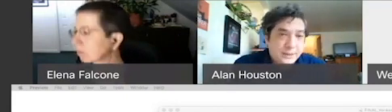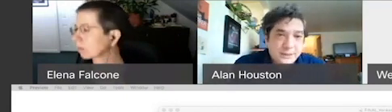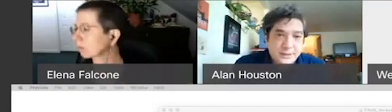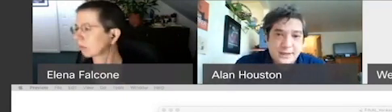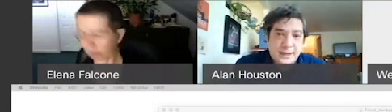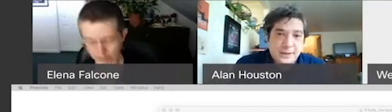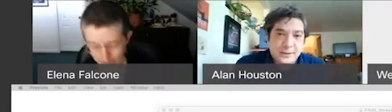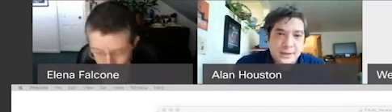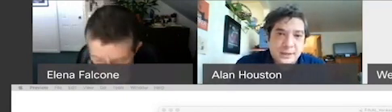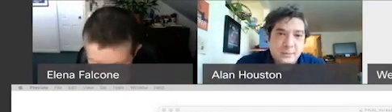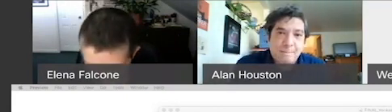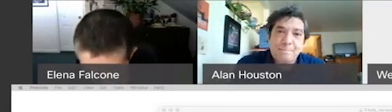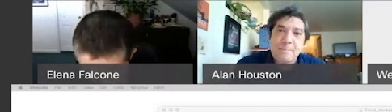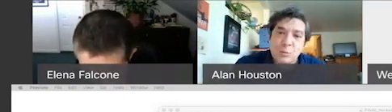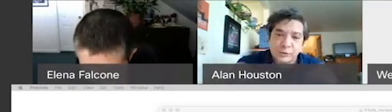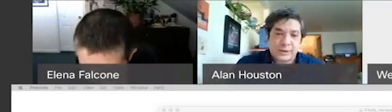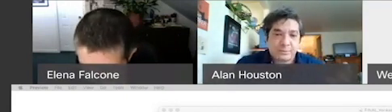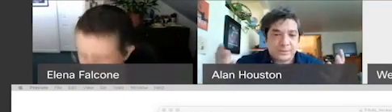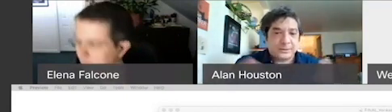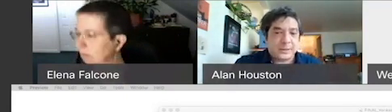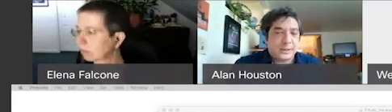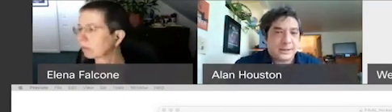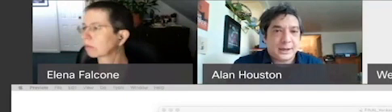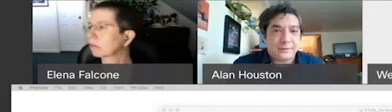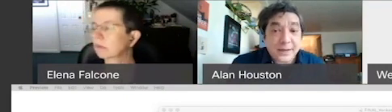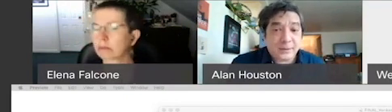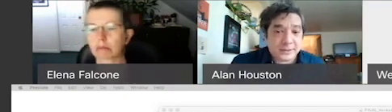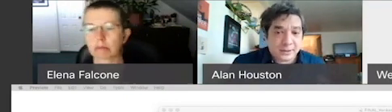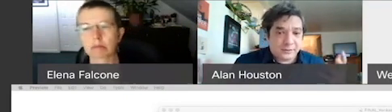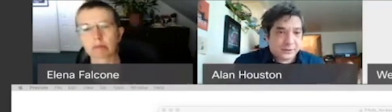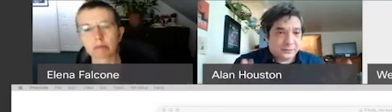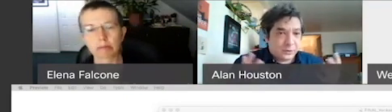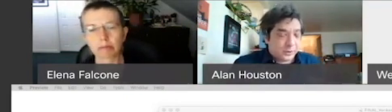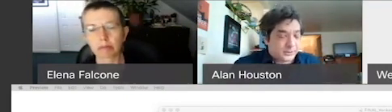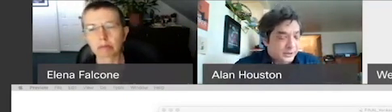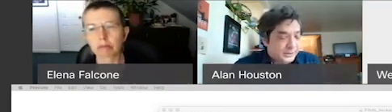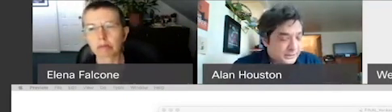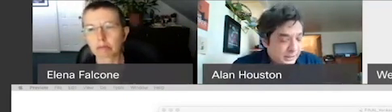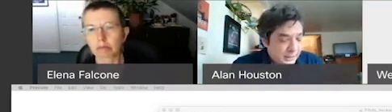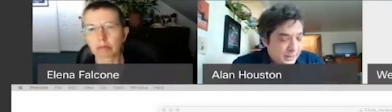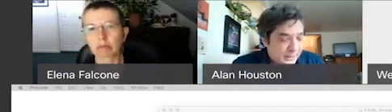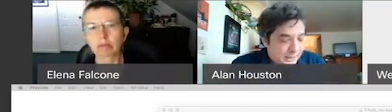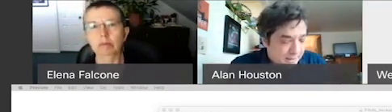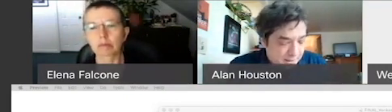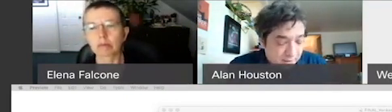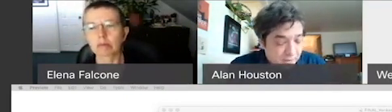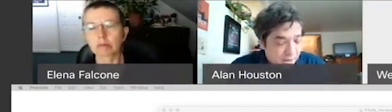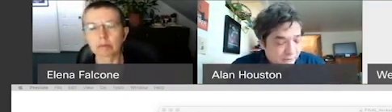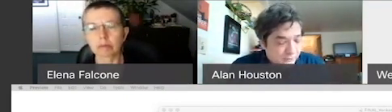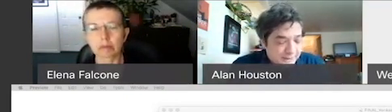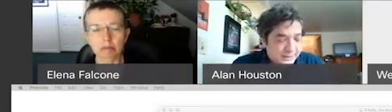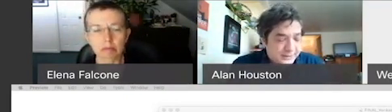and we're trying to build a kind of database of local experience of Yonkers